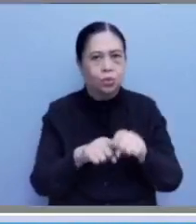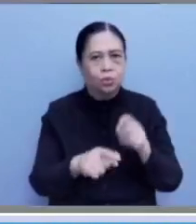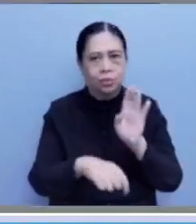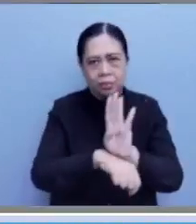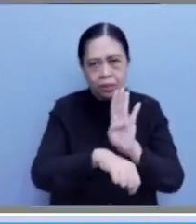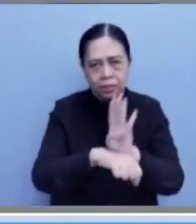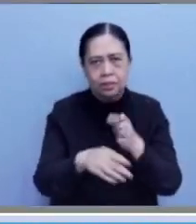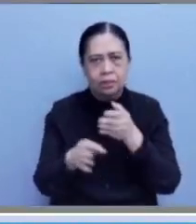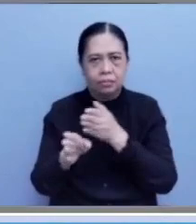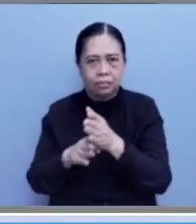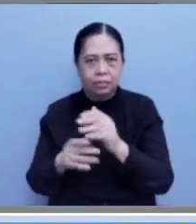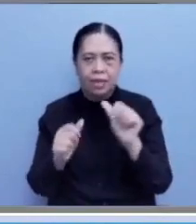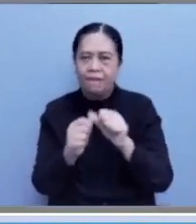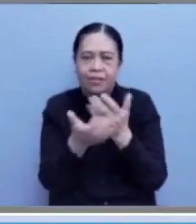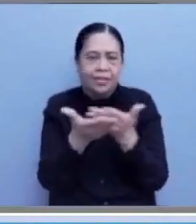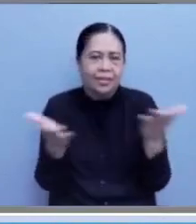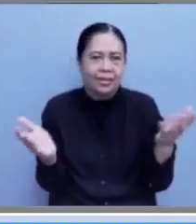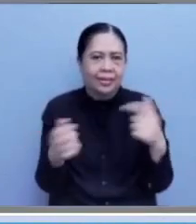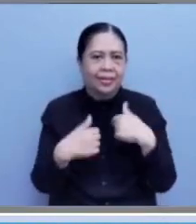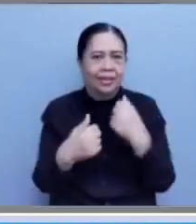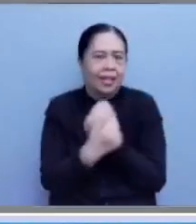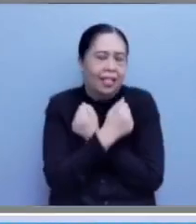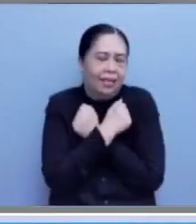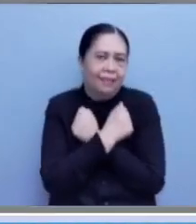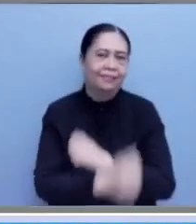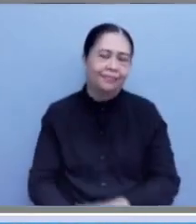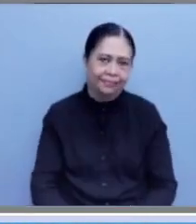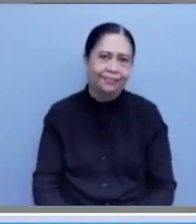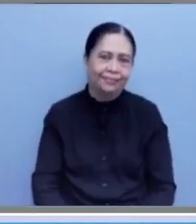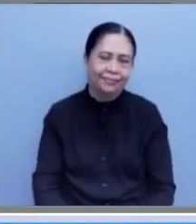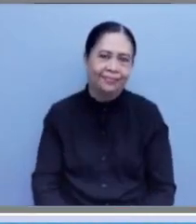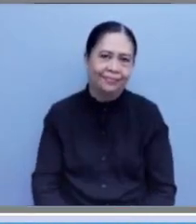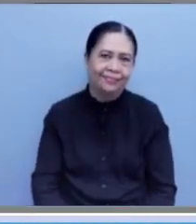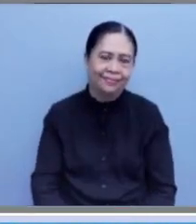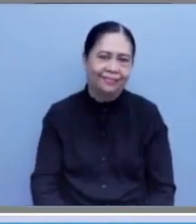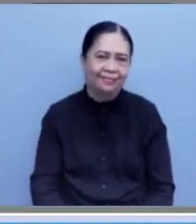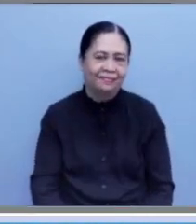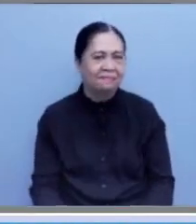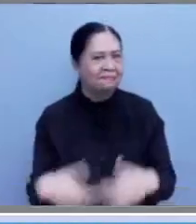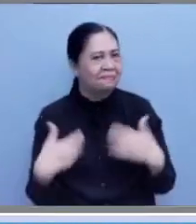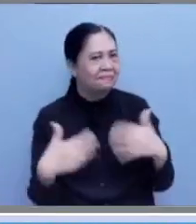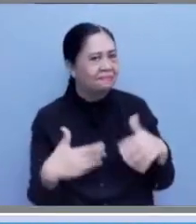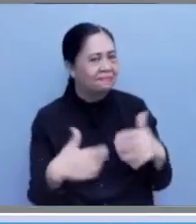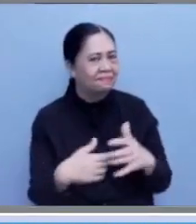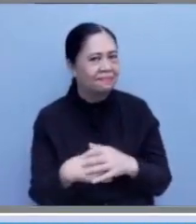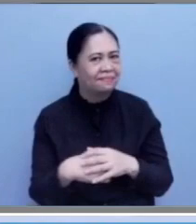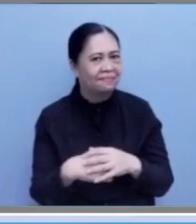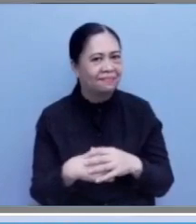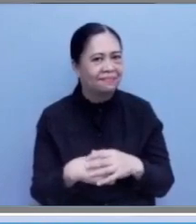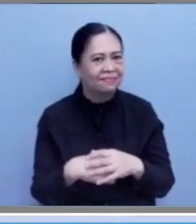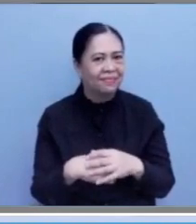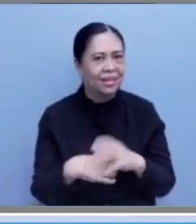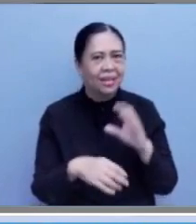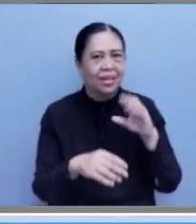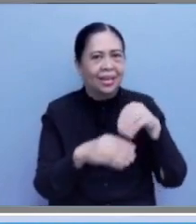I'll just do everything that I love. Yes. Ang galing. Naku, marami tayong matatanong pa. Walang content